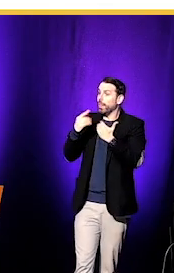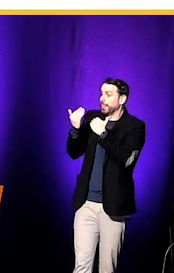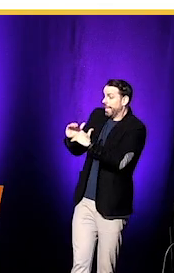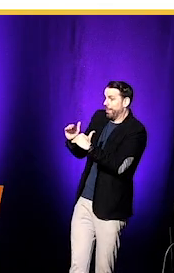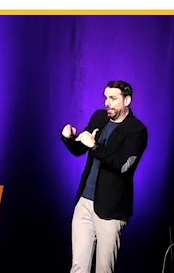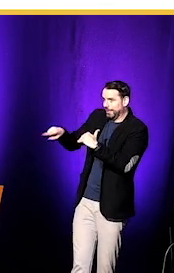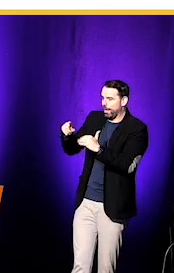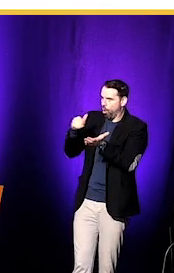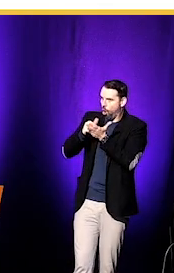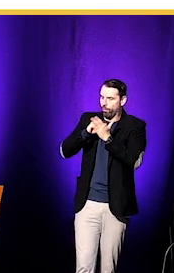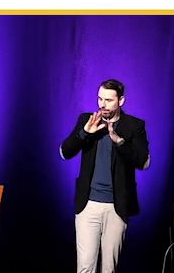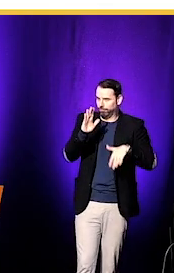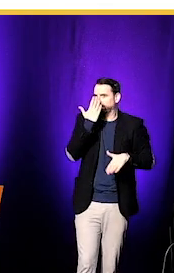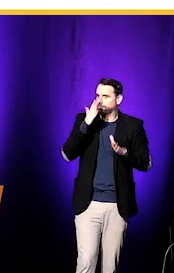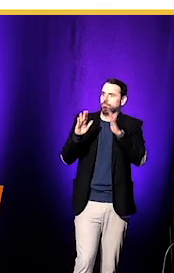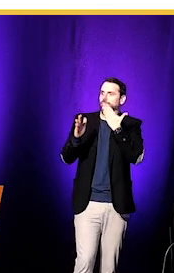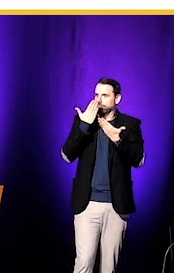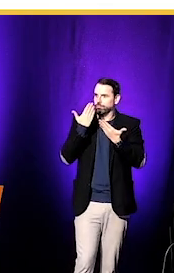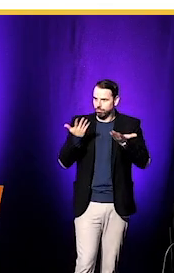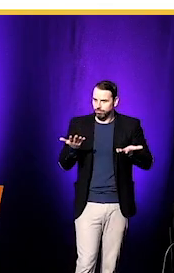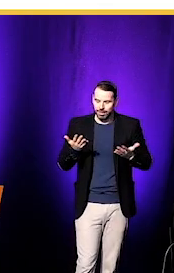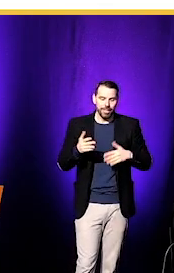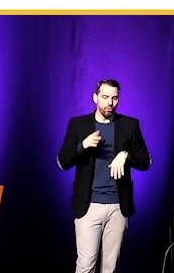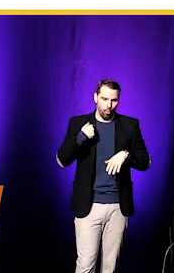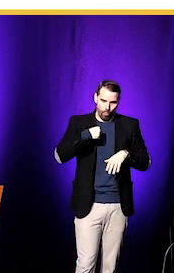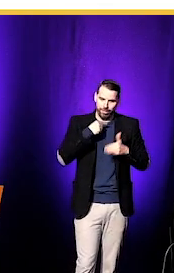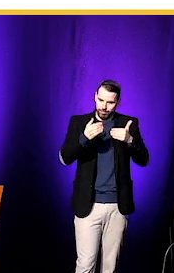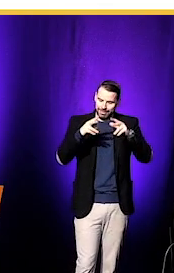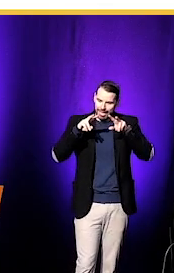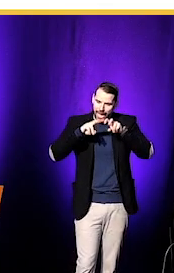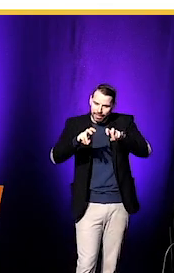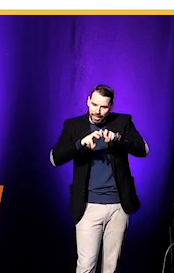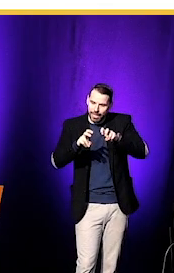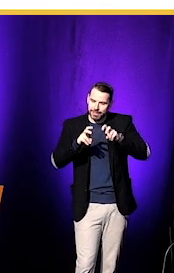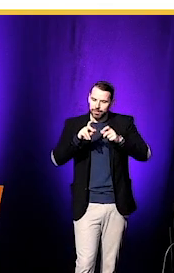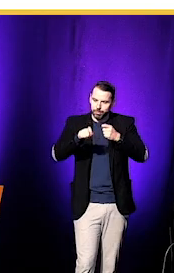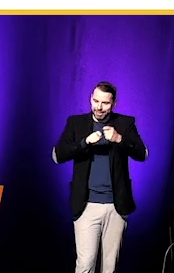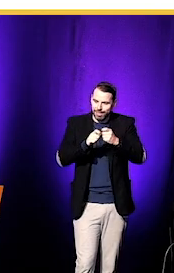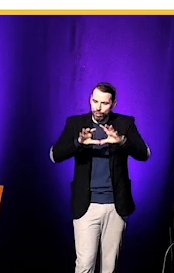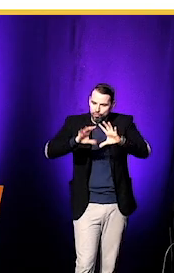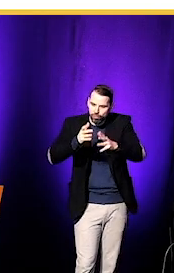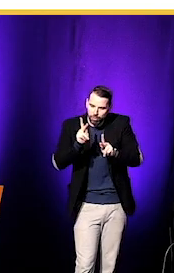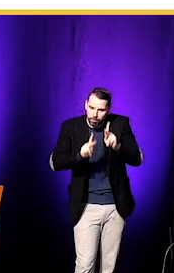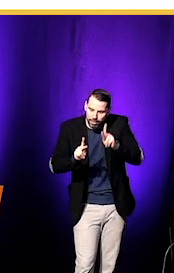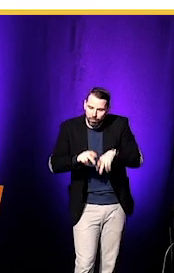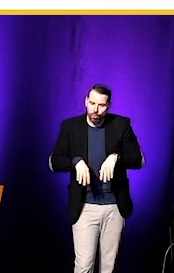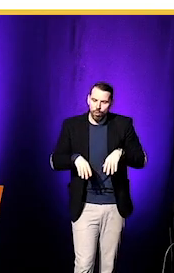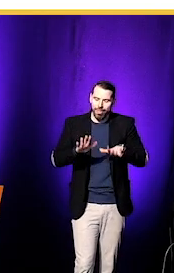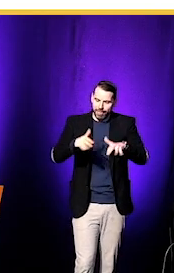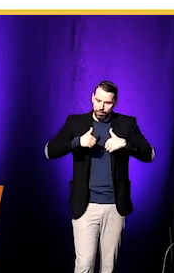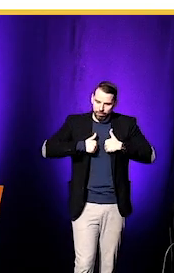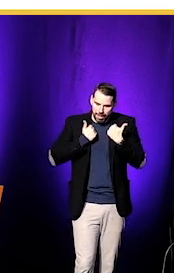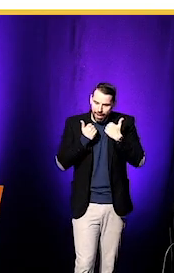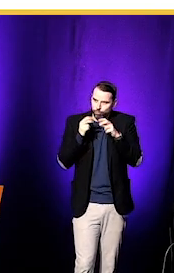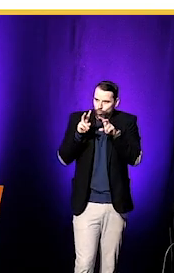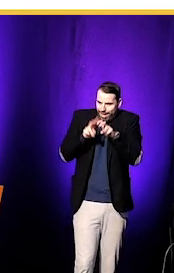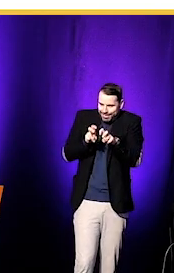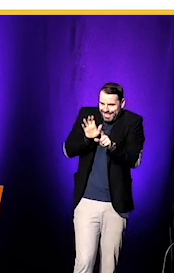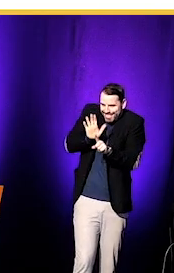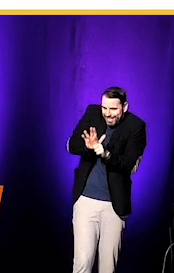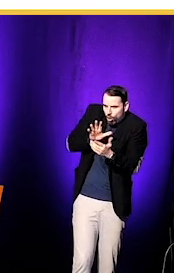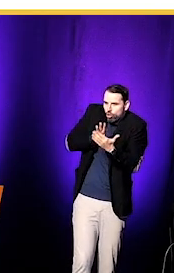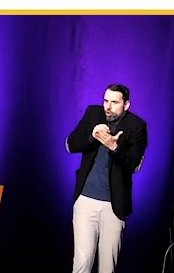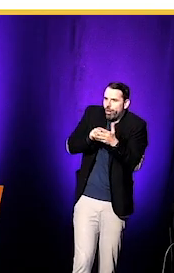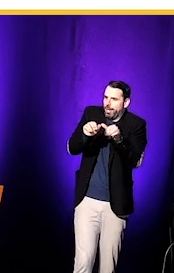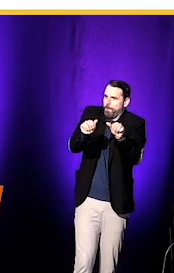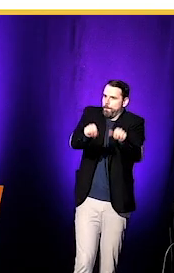are often obscured when we try to analyze fragments of people and communities' lives to assess their learning and